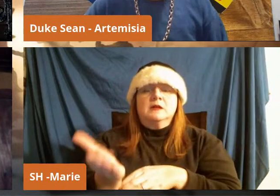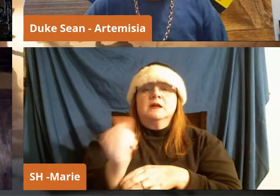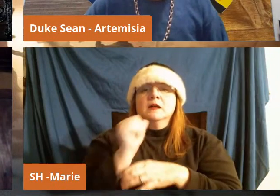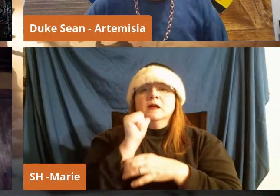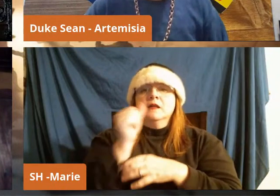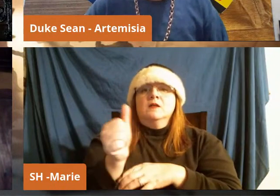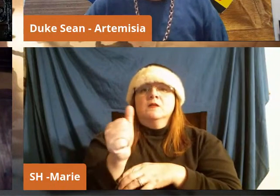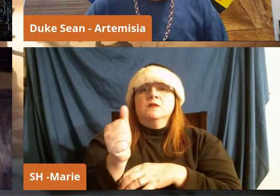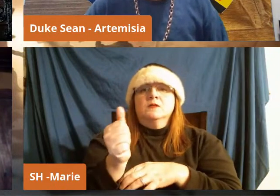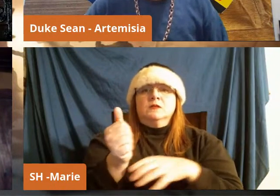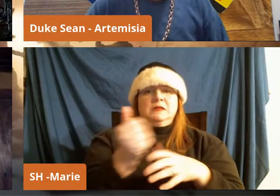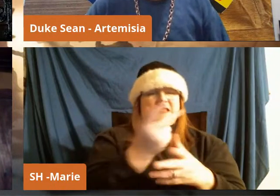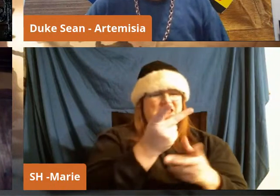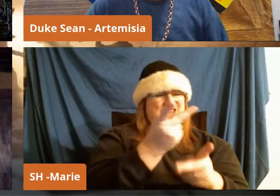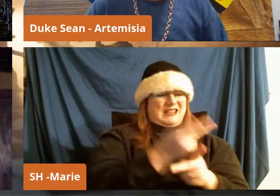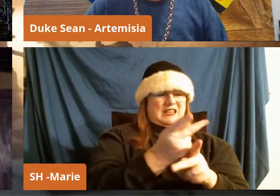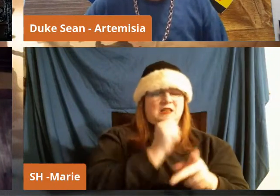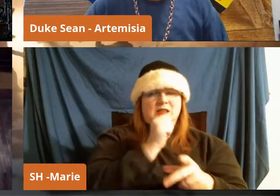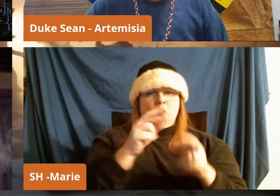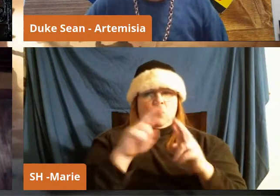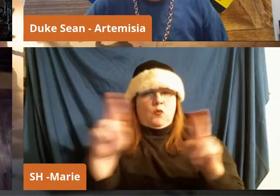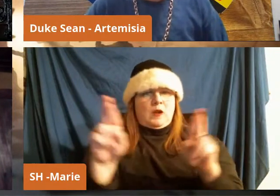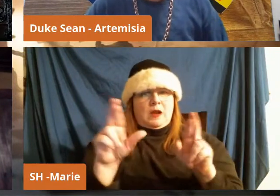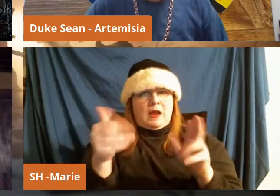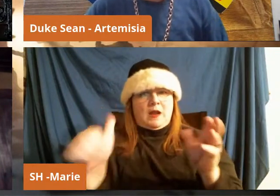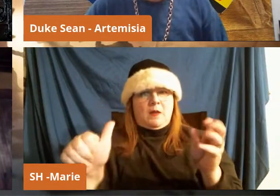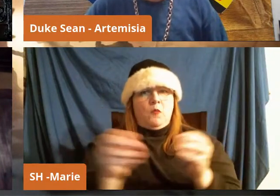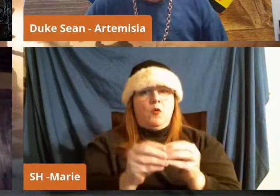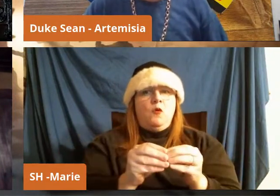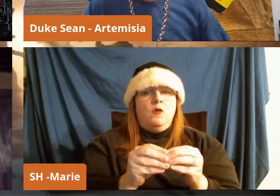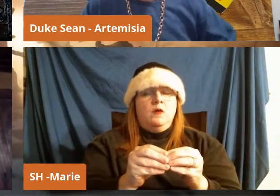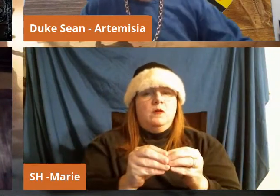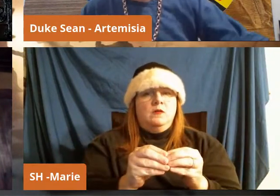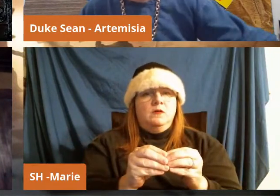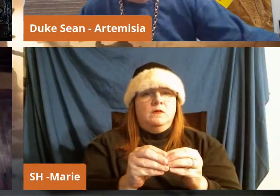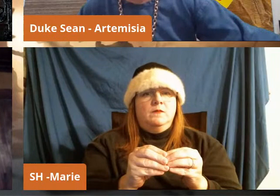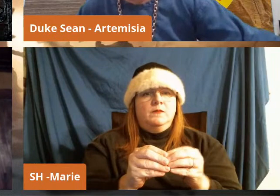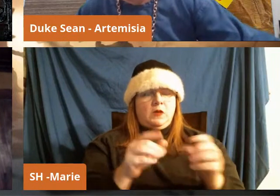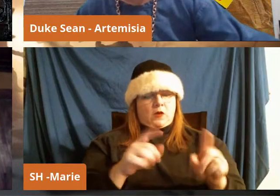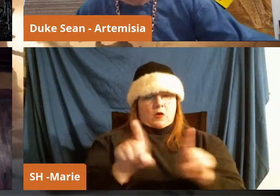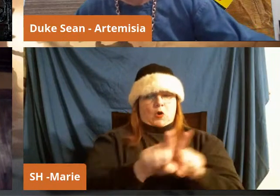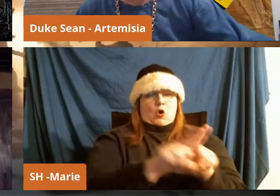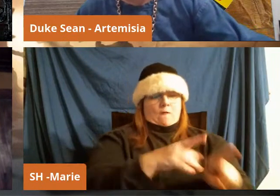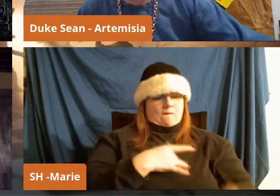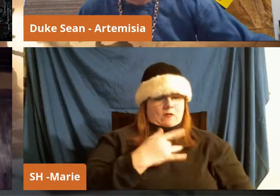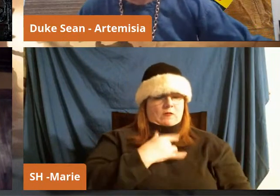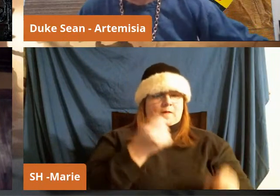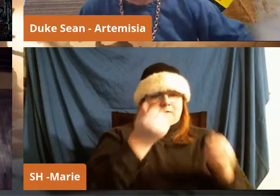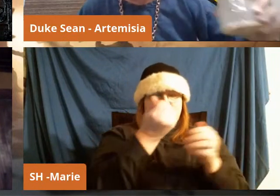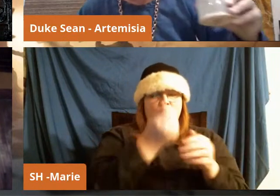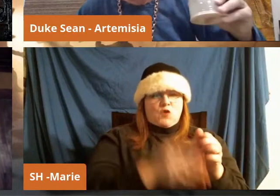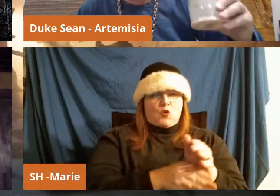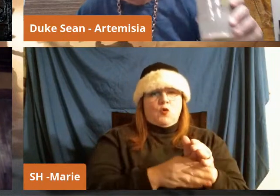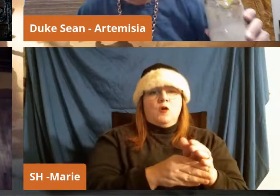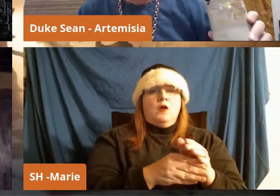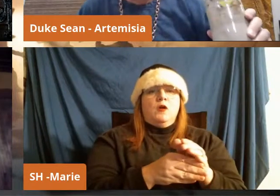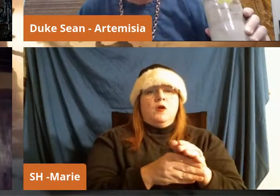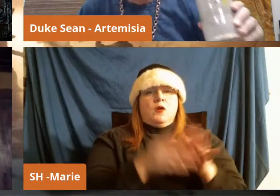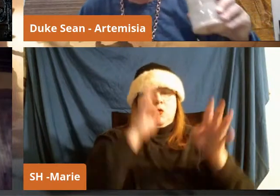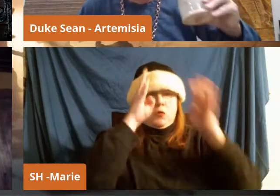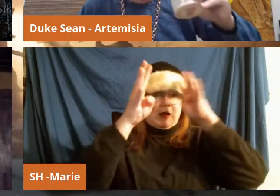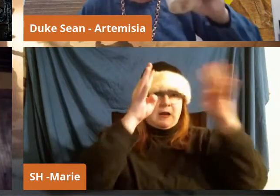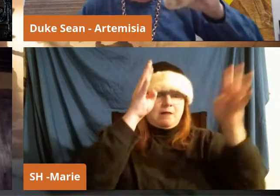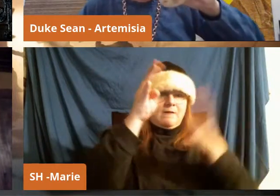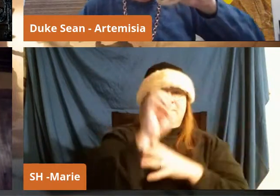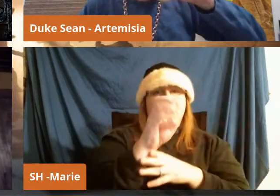not at ready use anymore. Right. Yeah, I also feel like there's fewer creative events now